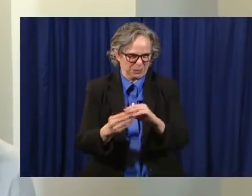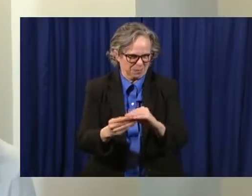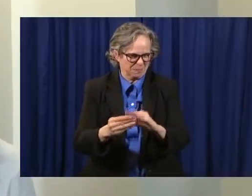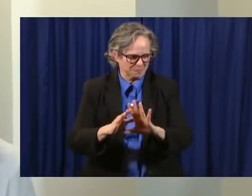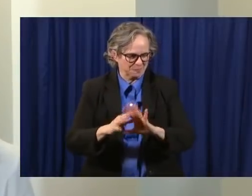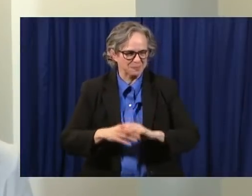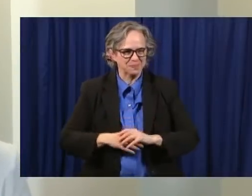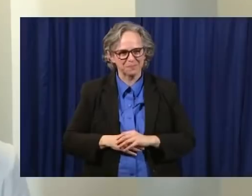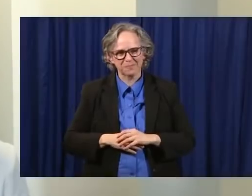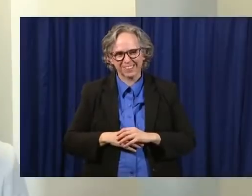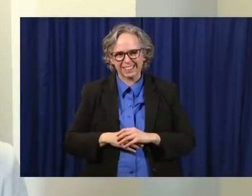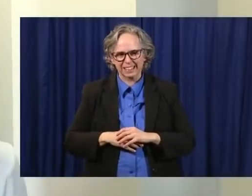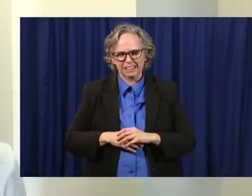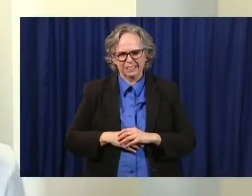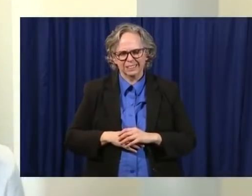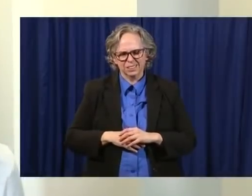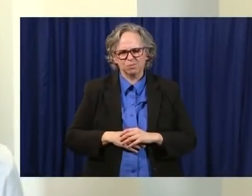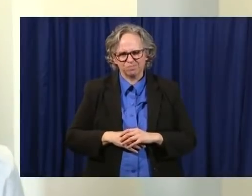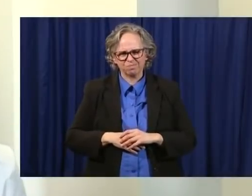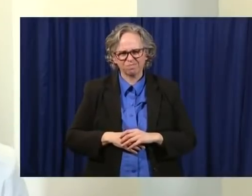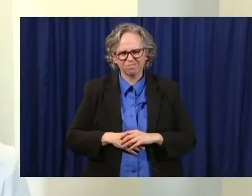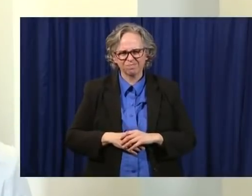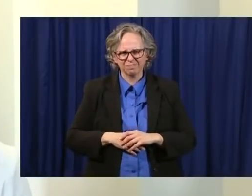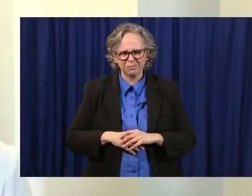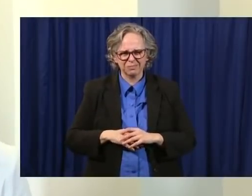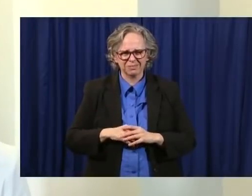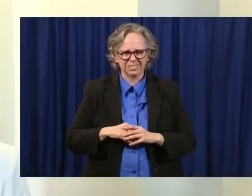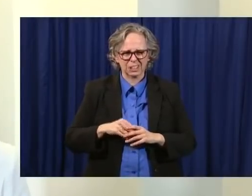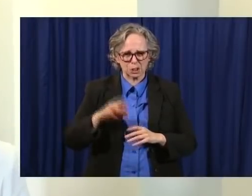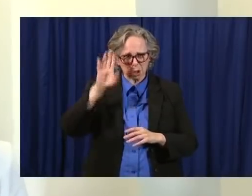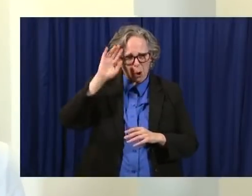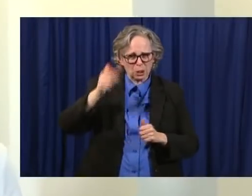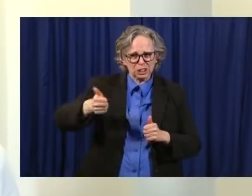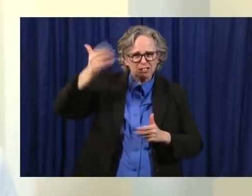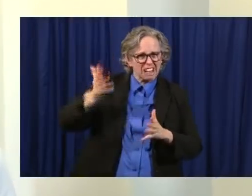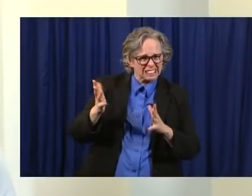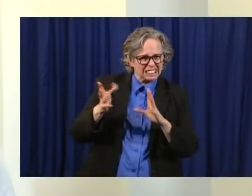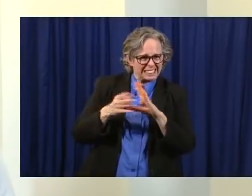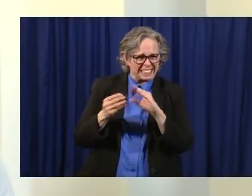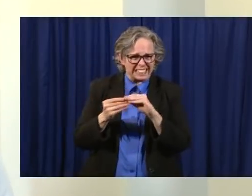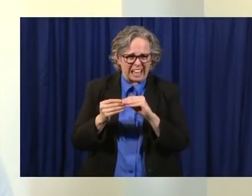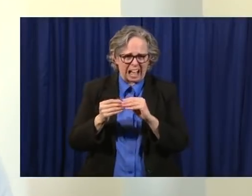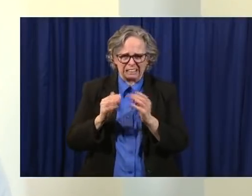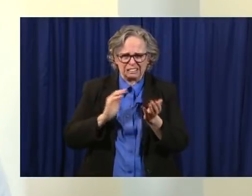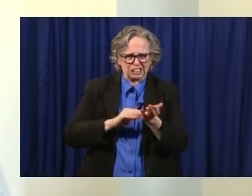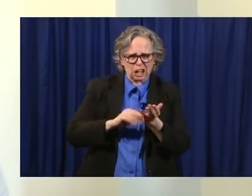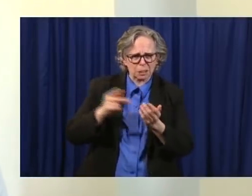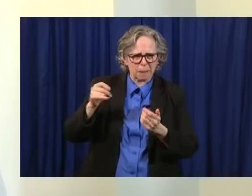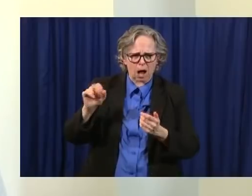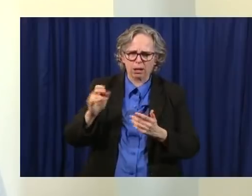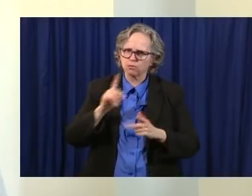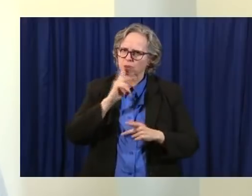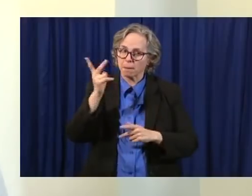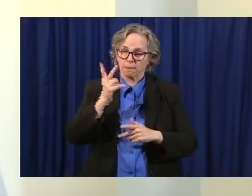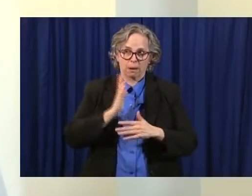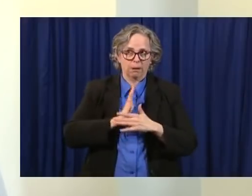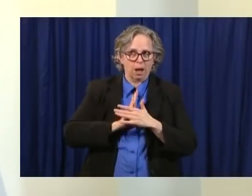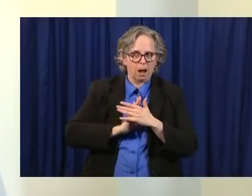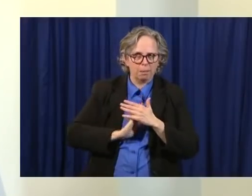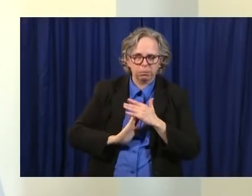it's very humbling to hear the director and the doctor speak. I think in something as overwhelming